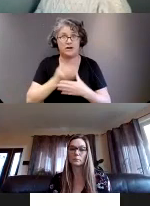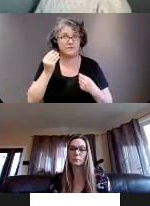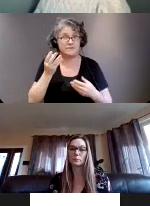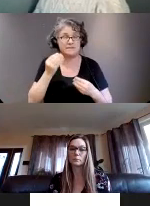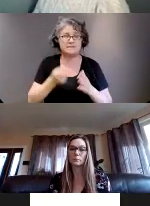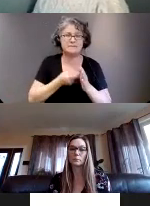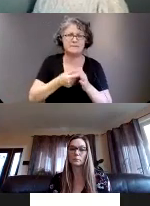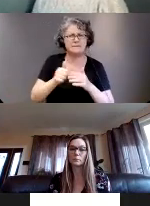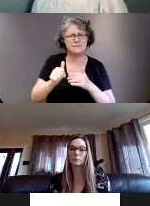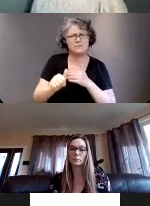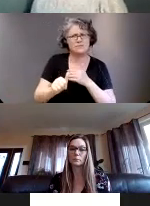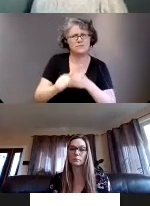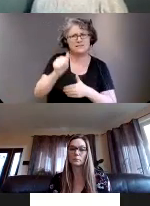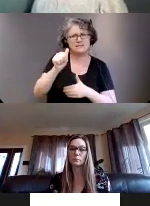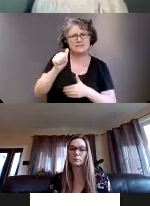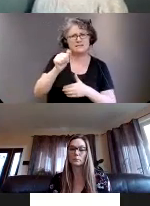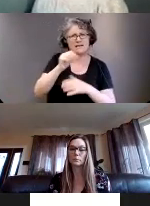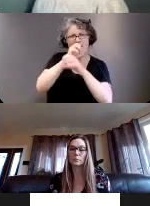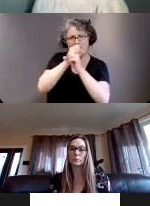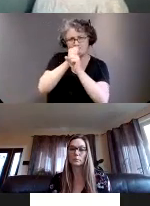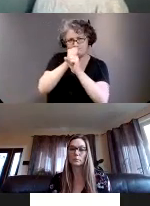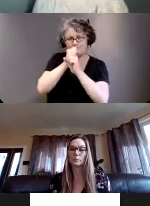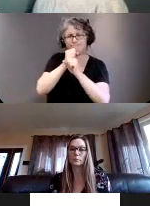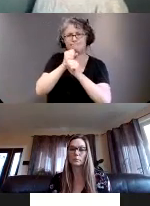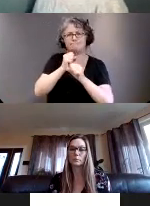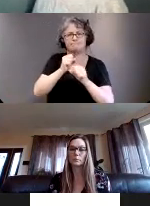that risk of the confidentiality